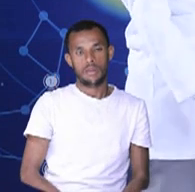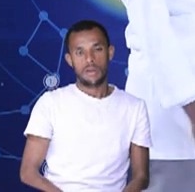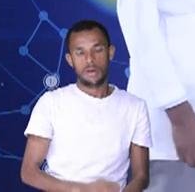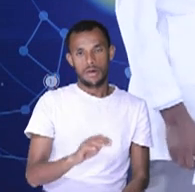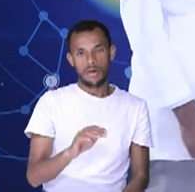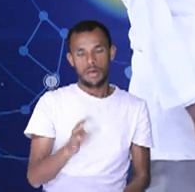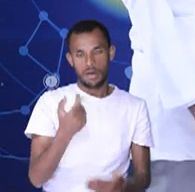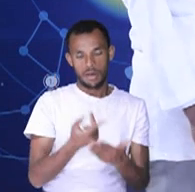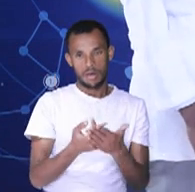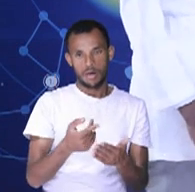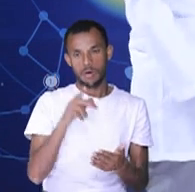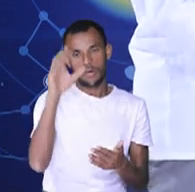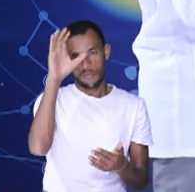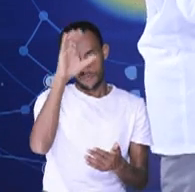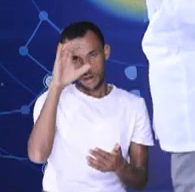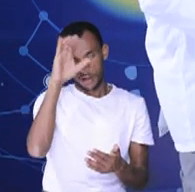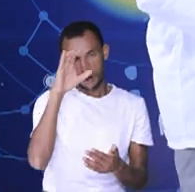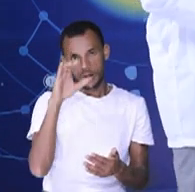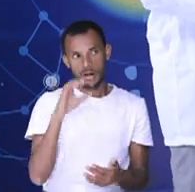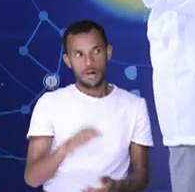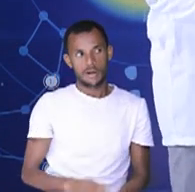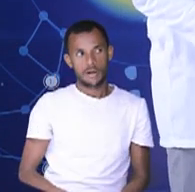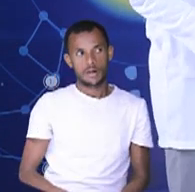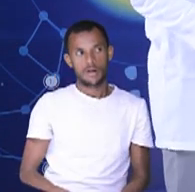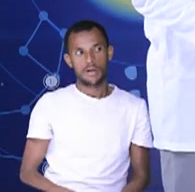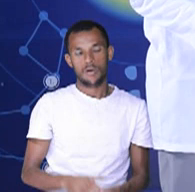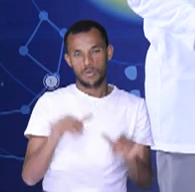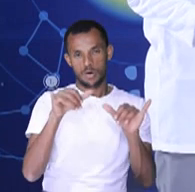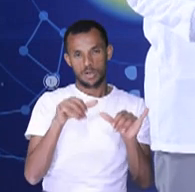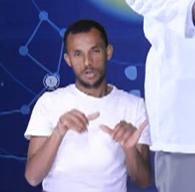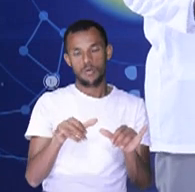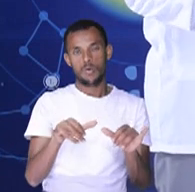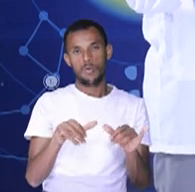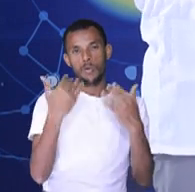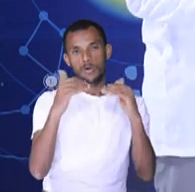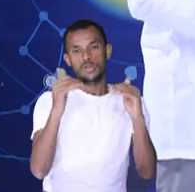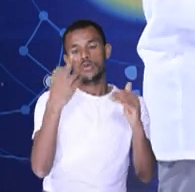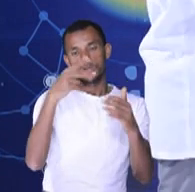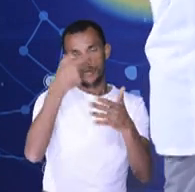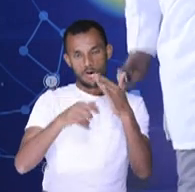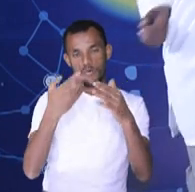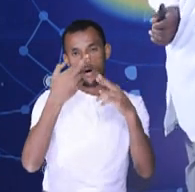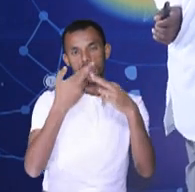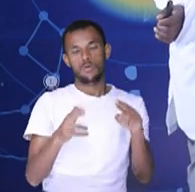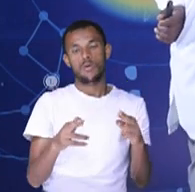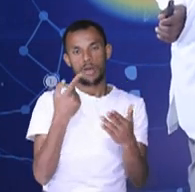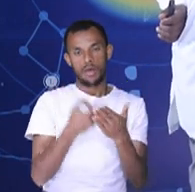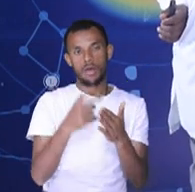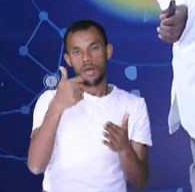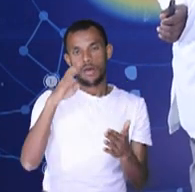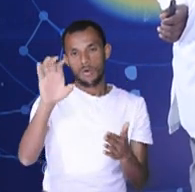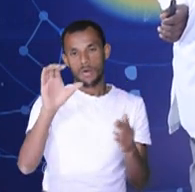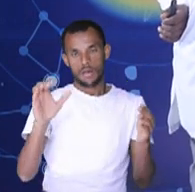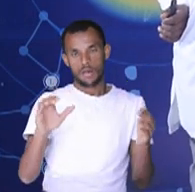And even here, you can find what is a constant of proportionality, or the value of the ratio. Here,